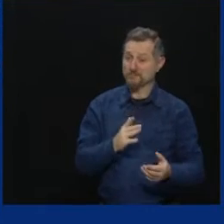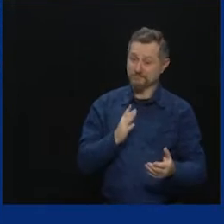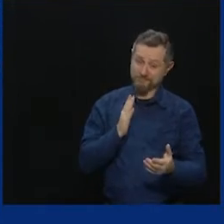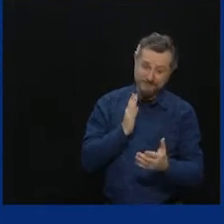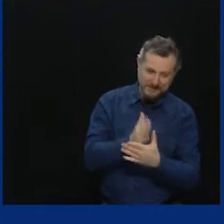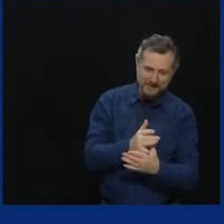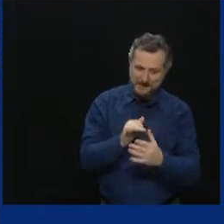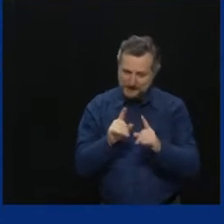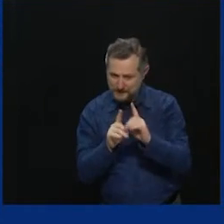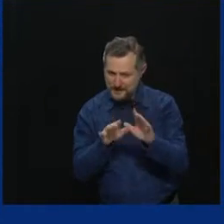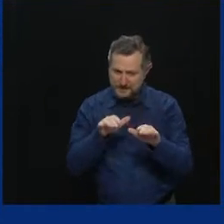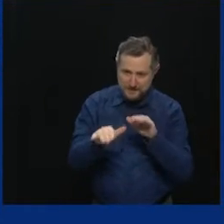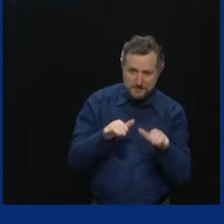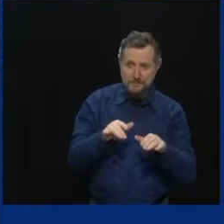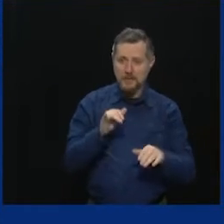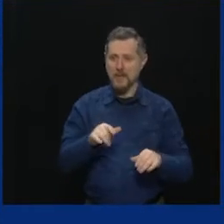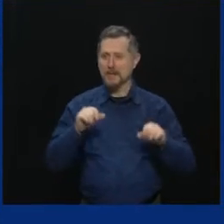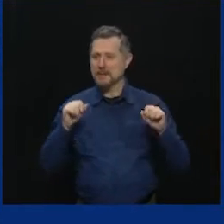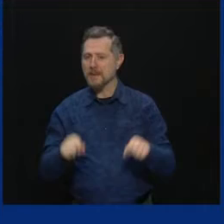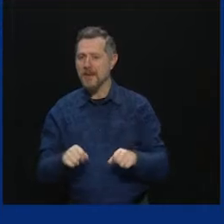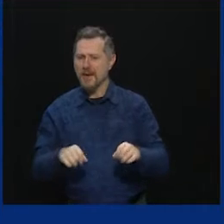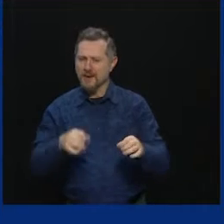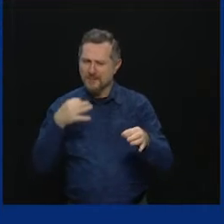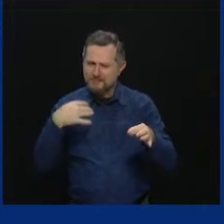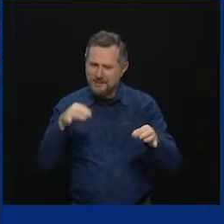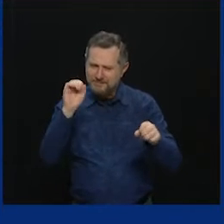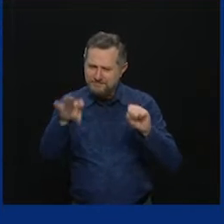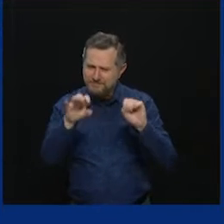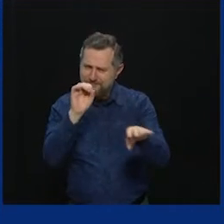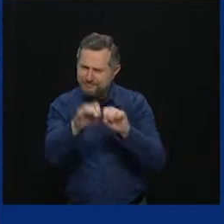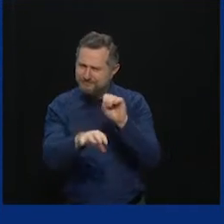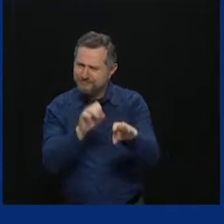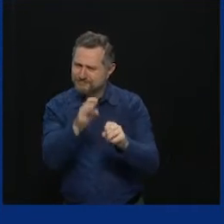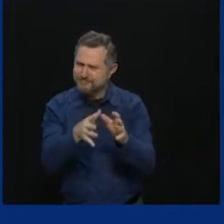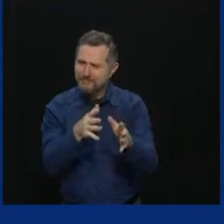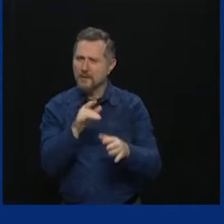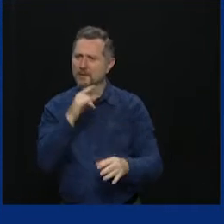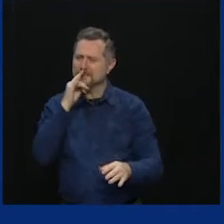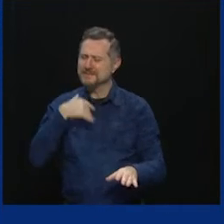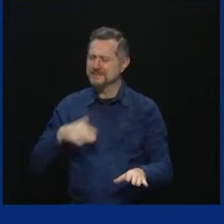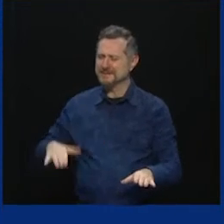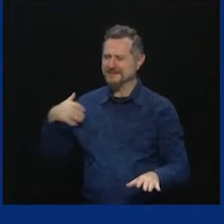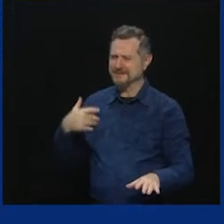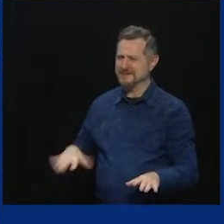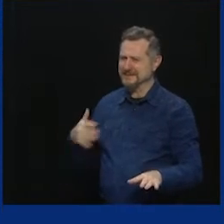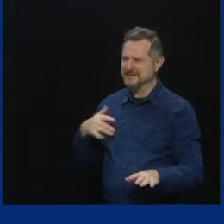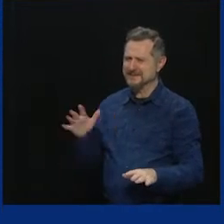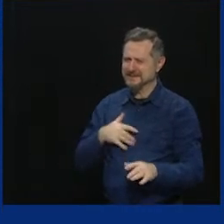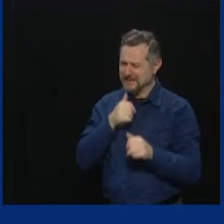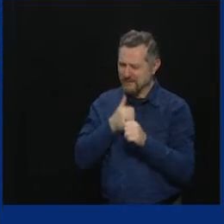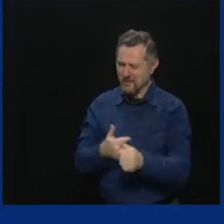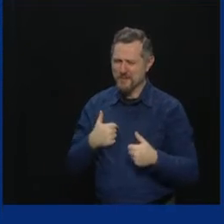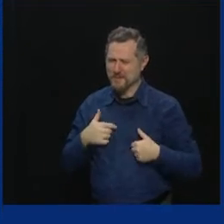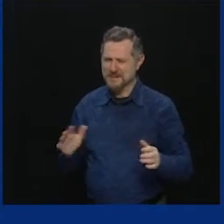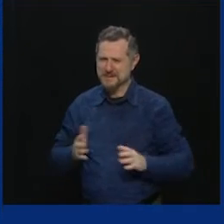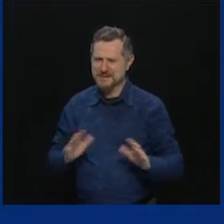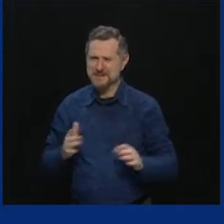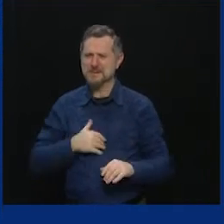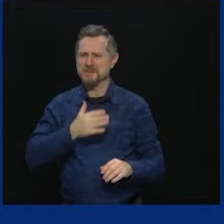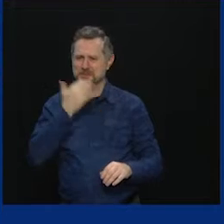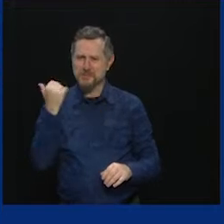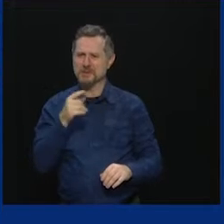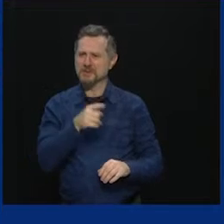that genuine message of, I was there, I lived your life, and you do not have to end up like I